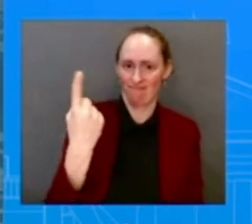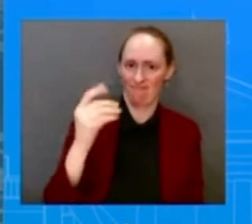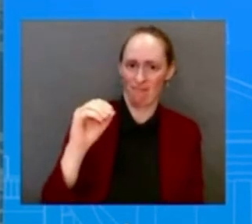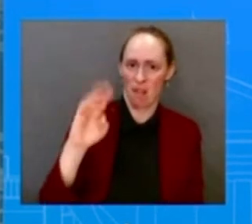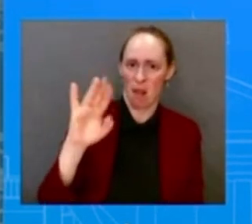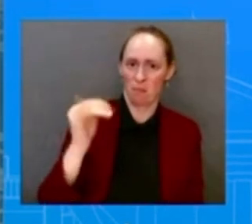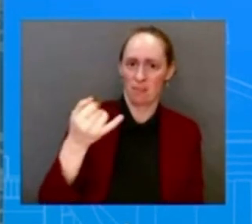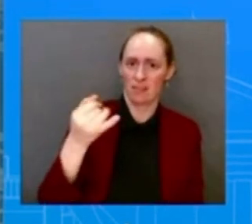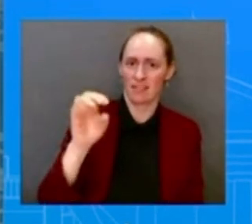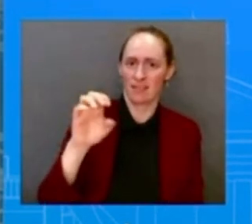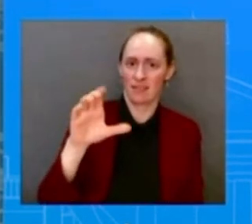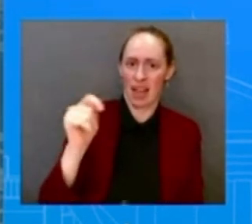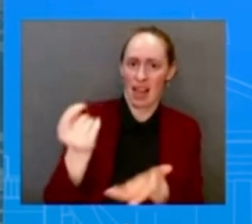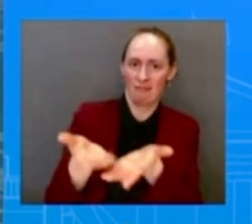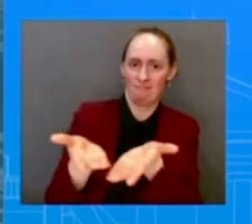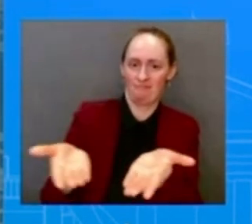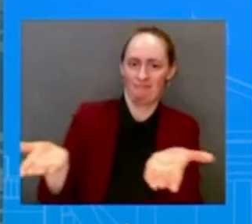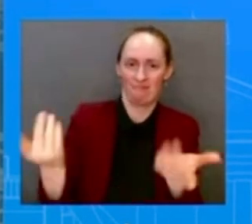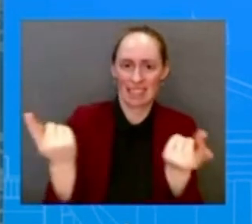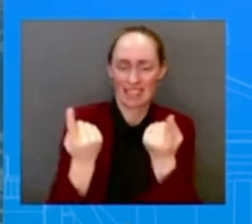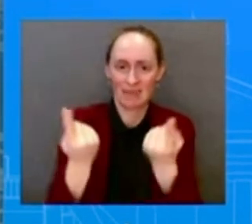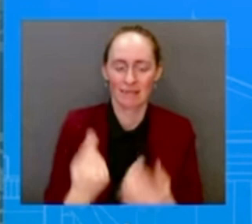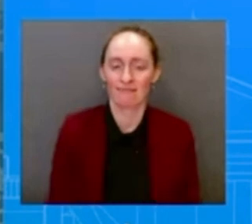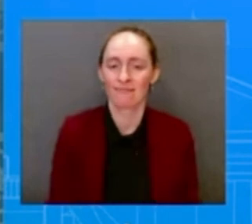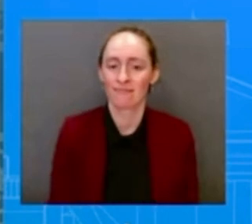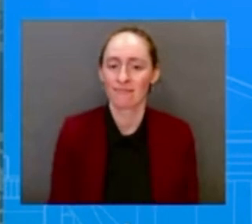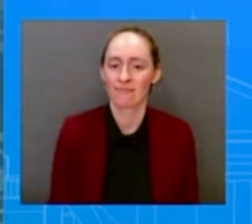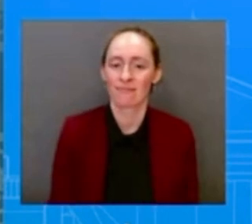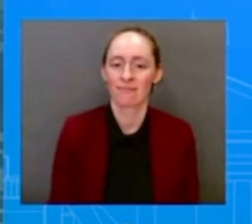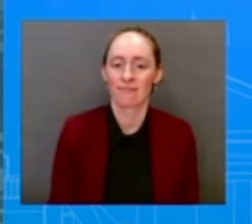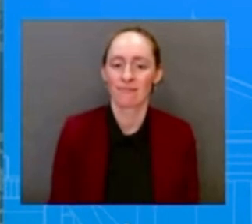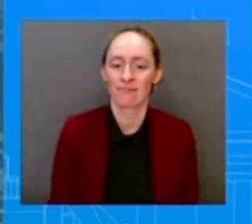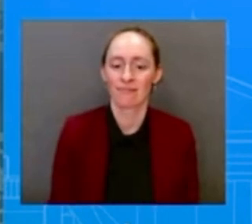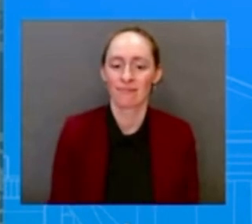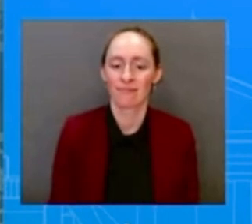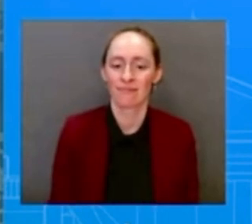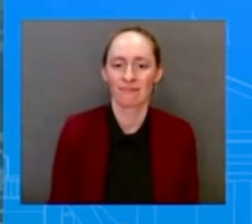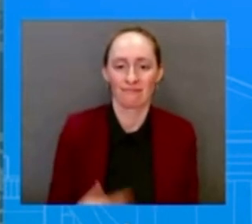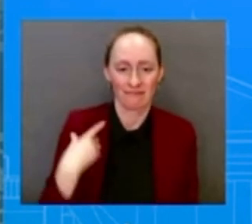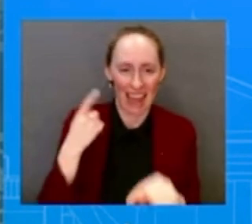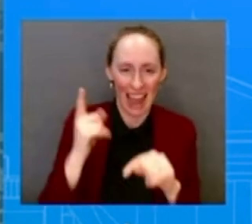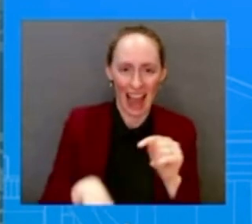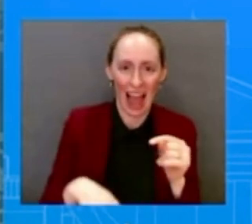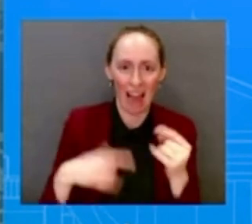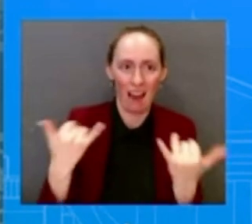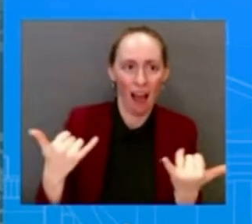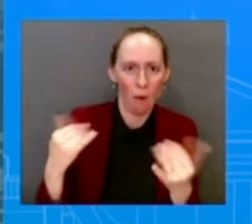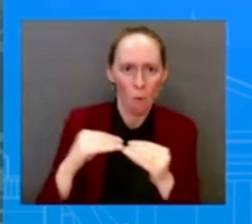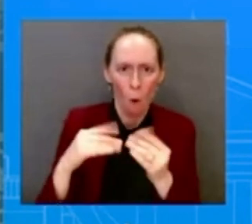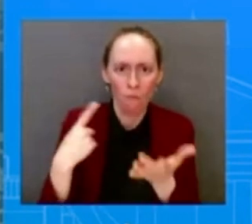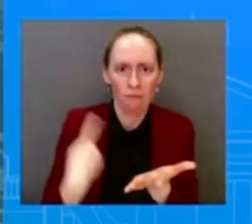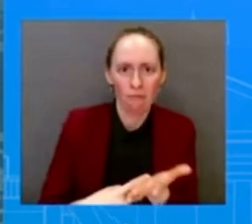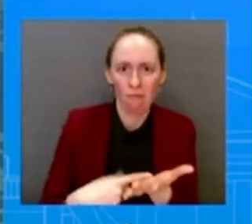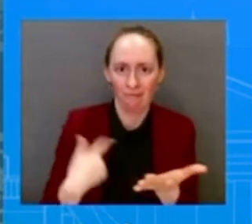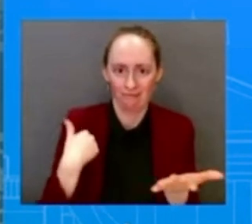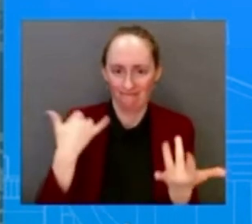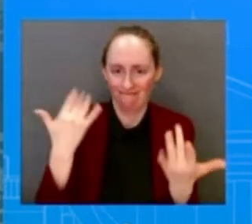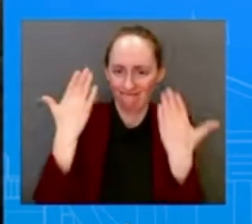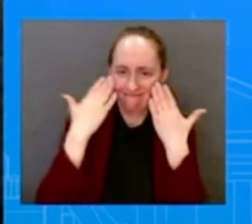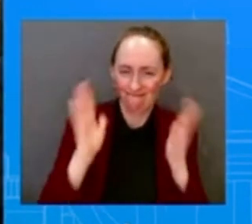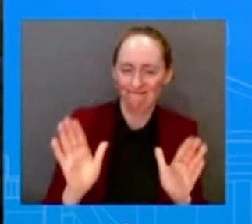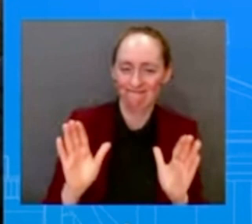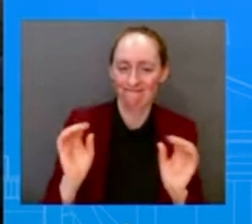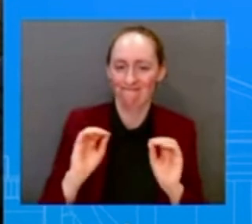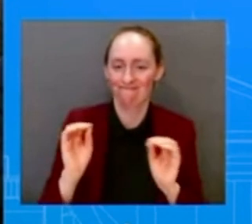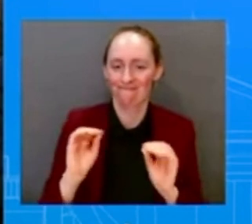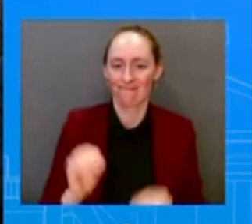point to a threat or a specific concern, such as oil fields, when we don't really understand what this object was doing. And then I